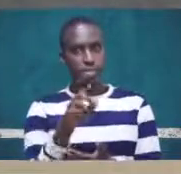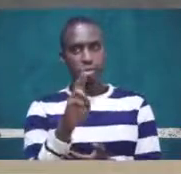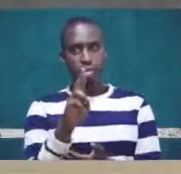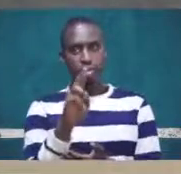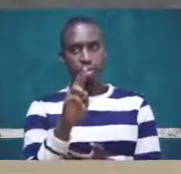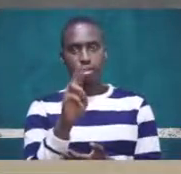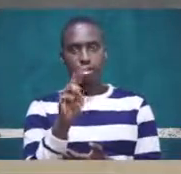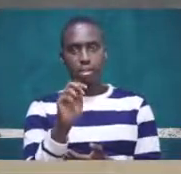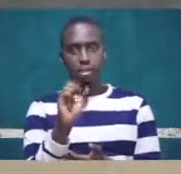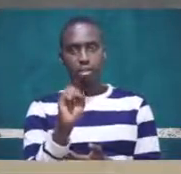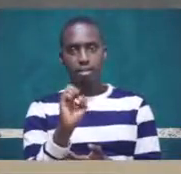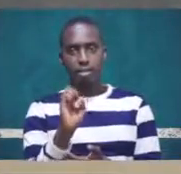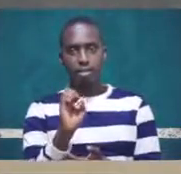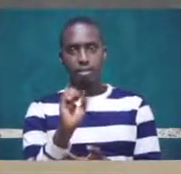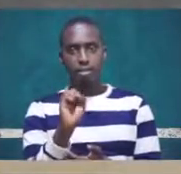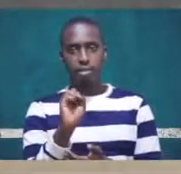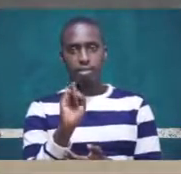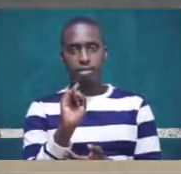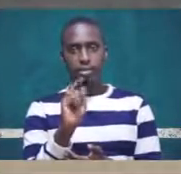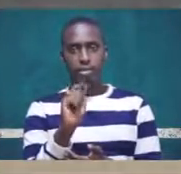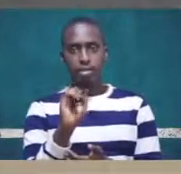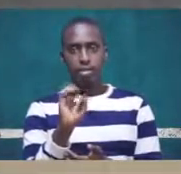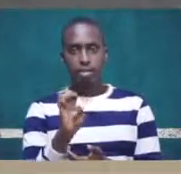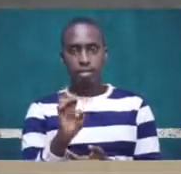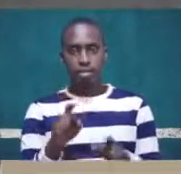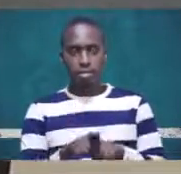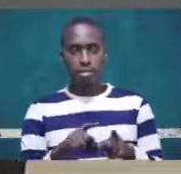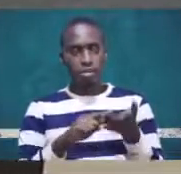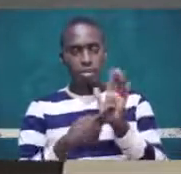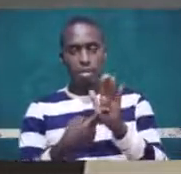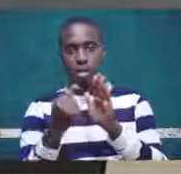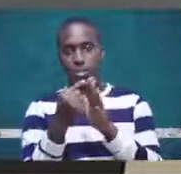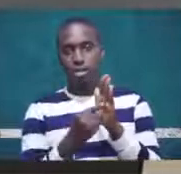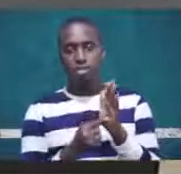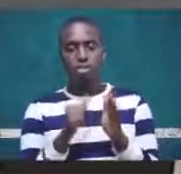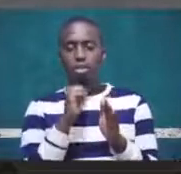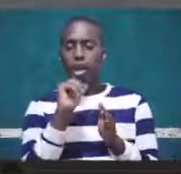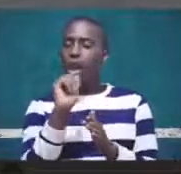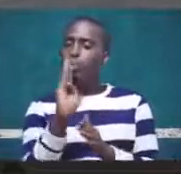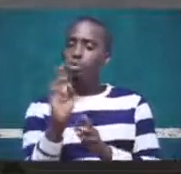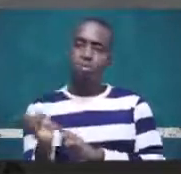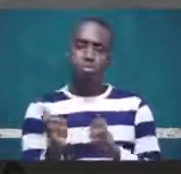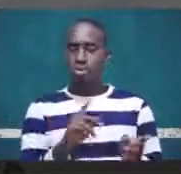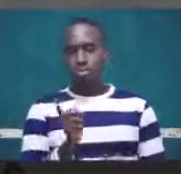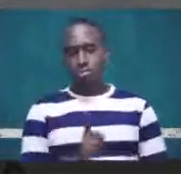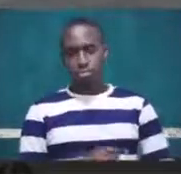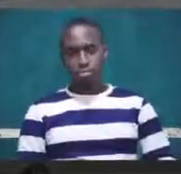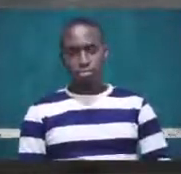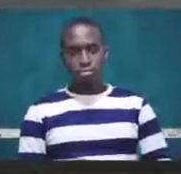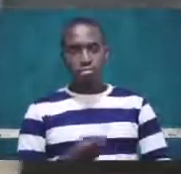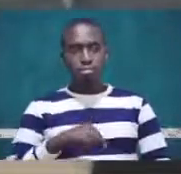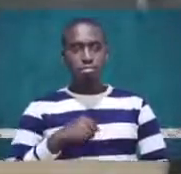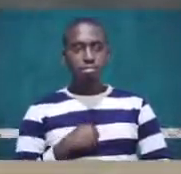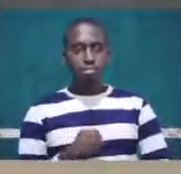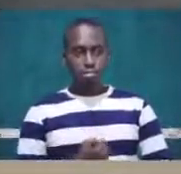necessities. So demand for necessities show the element of abnormality. We have a necessity